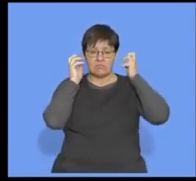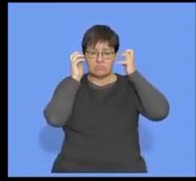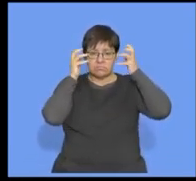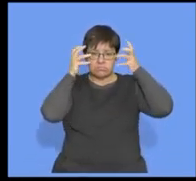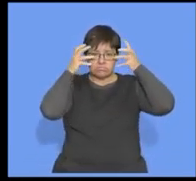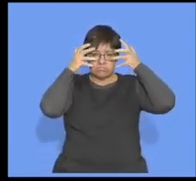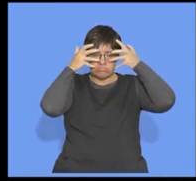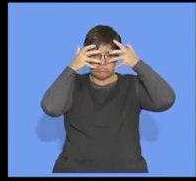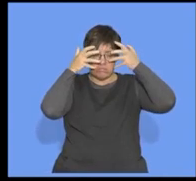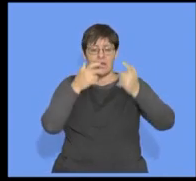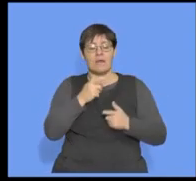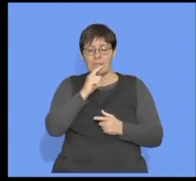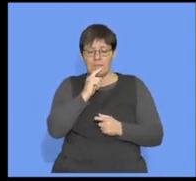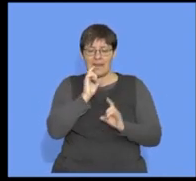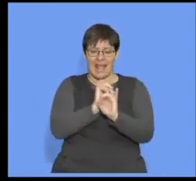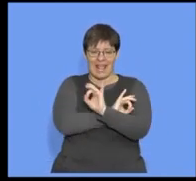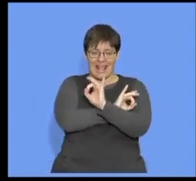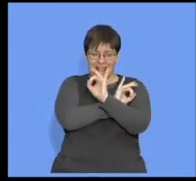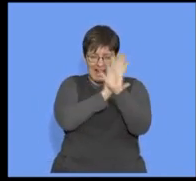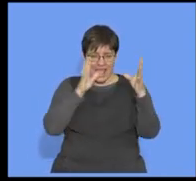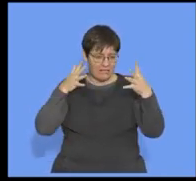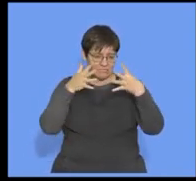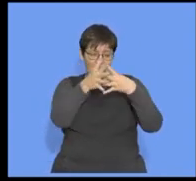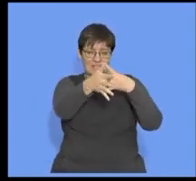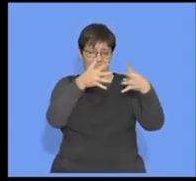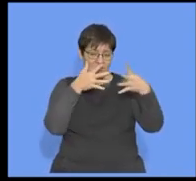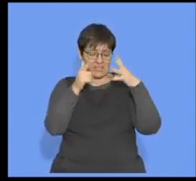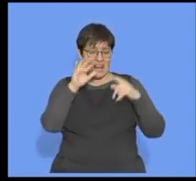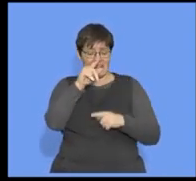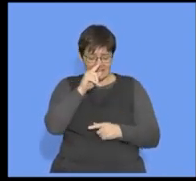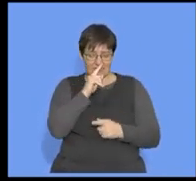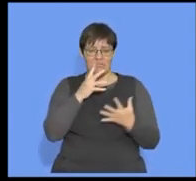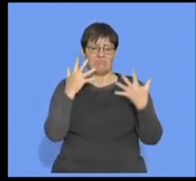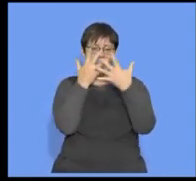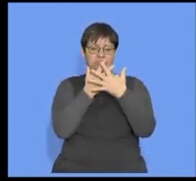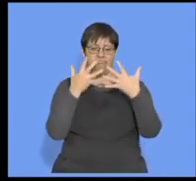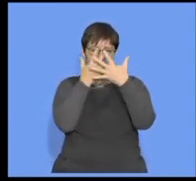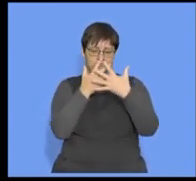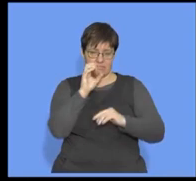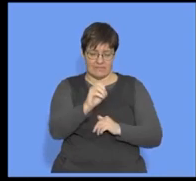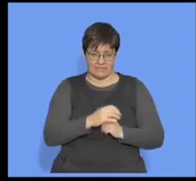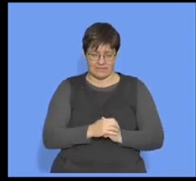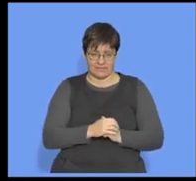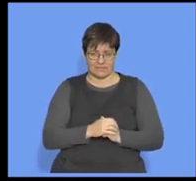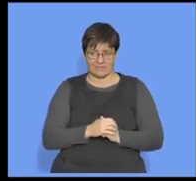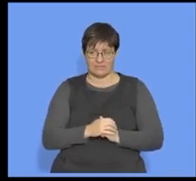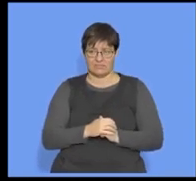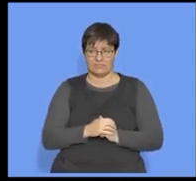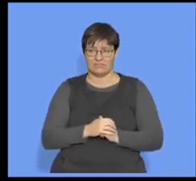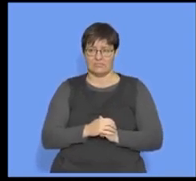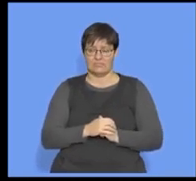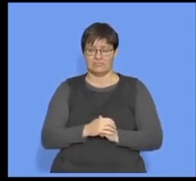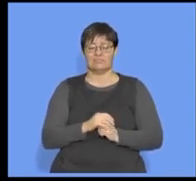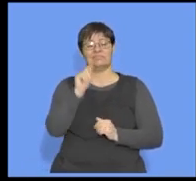Cataracts occurs when the clear transparent lens becomes